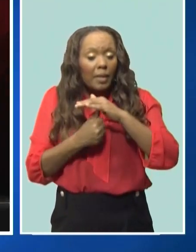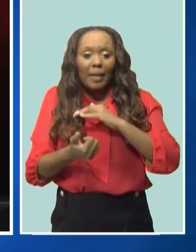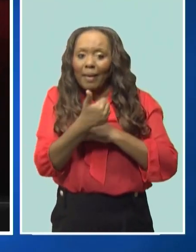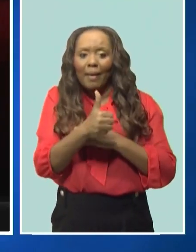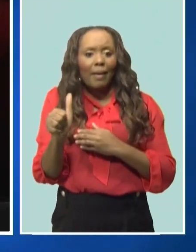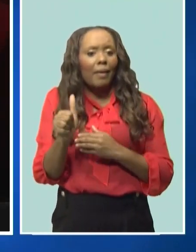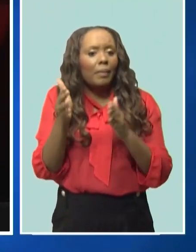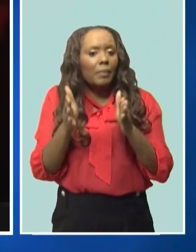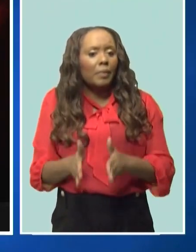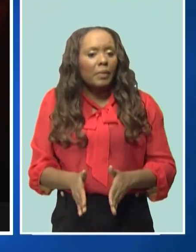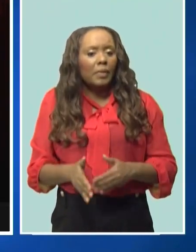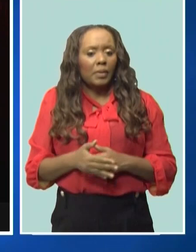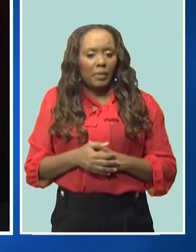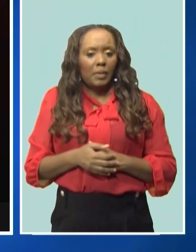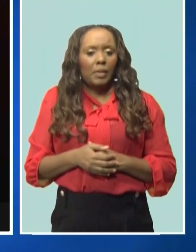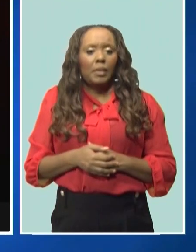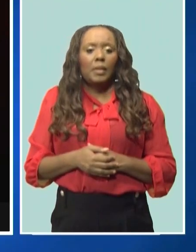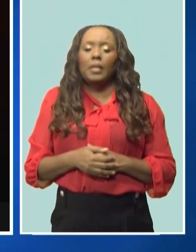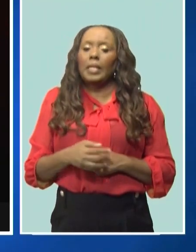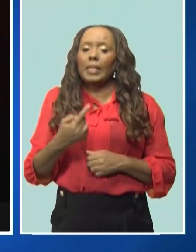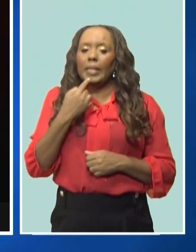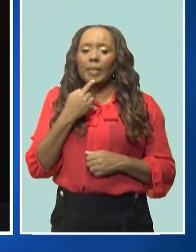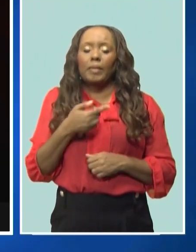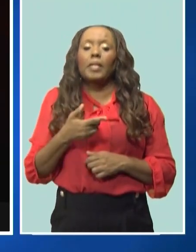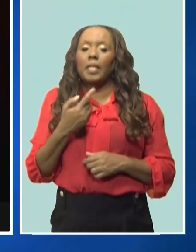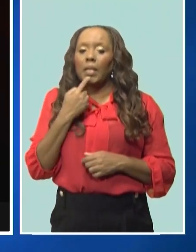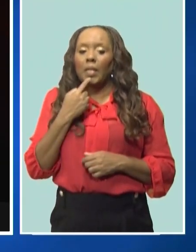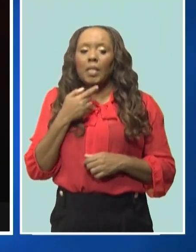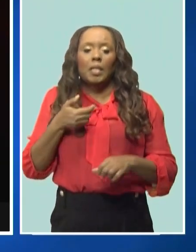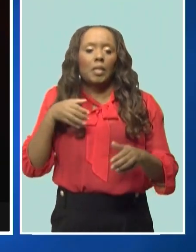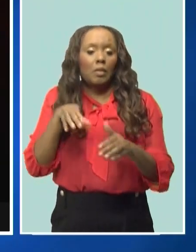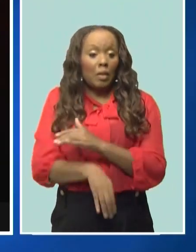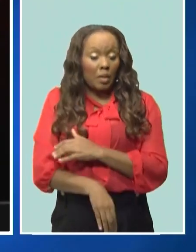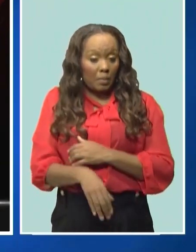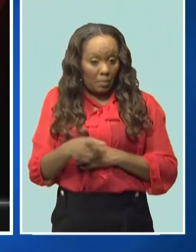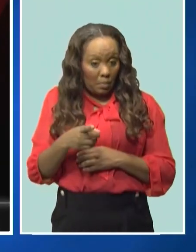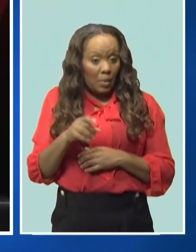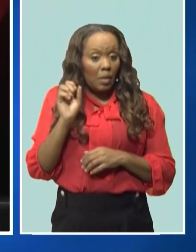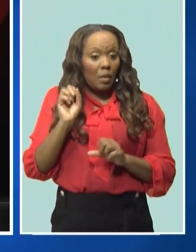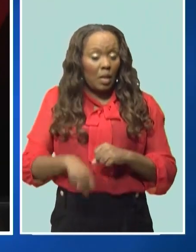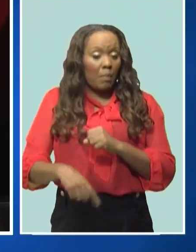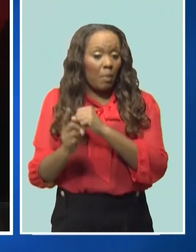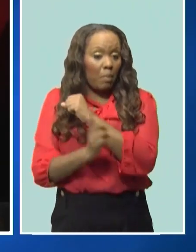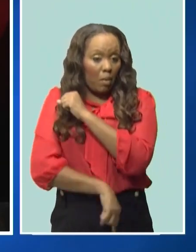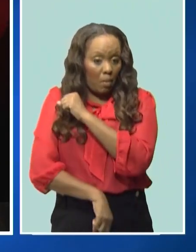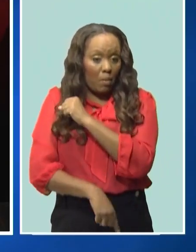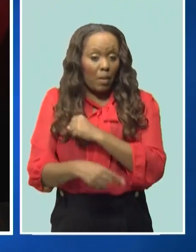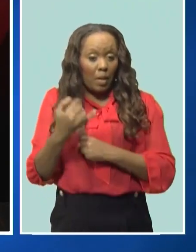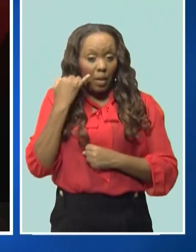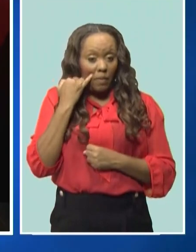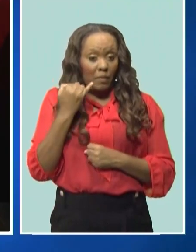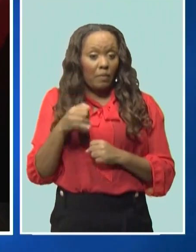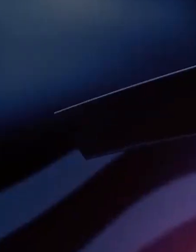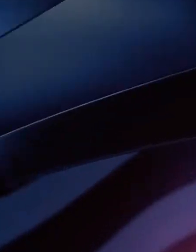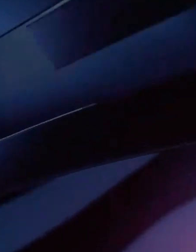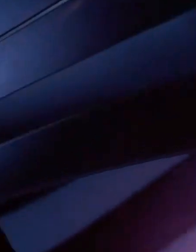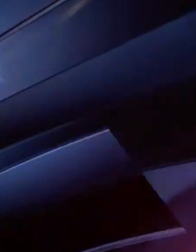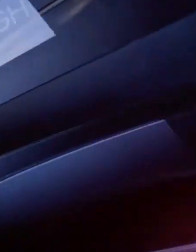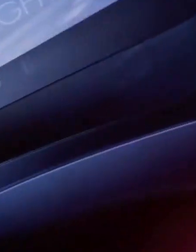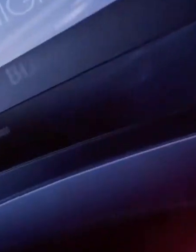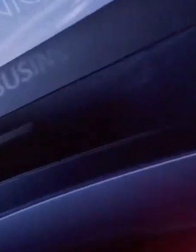to harbour or assist wanted individuals. Anyone caught committing this offence can be prosecuted.